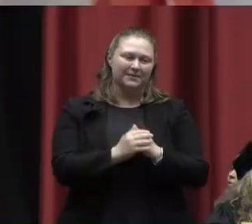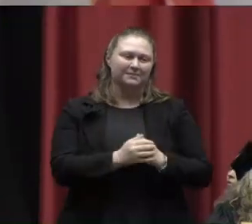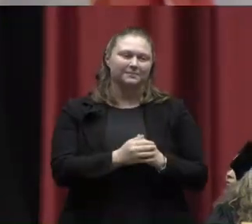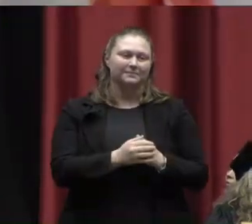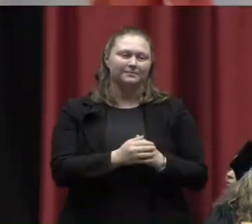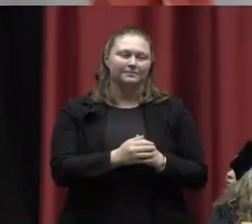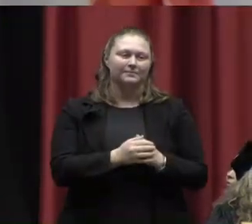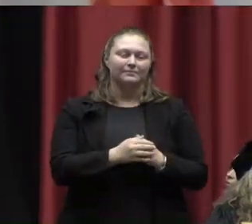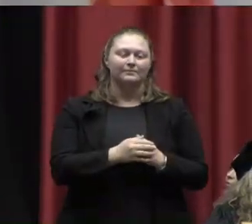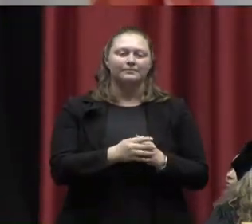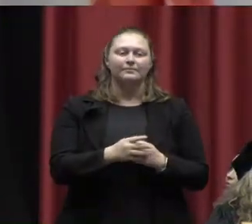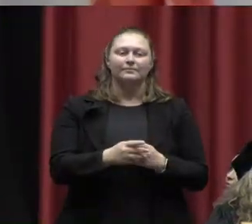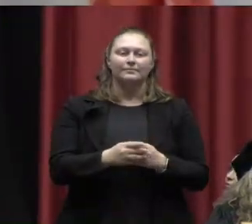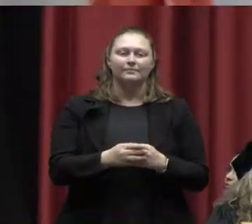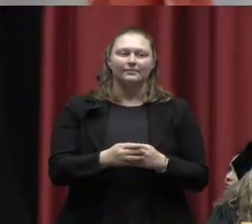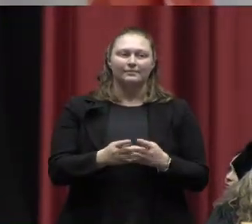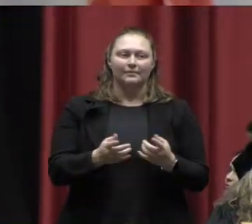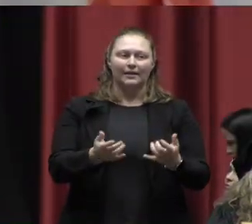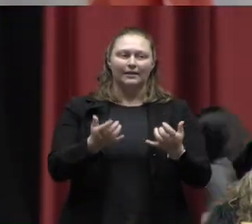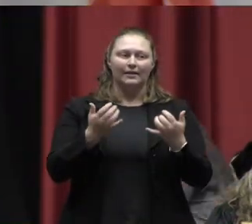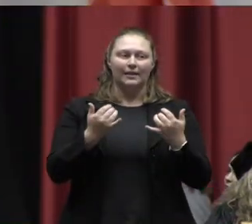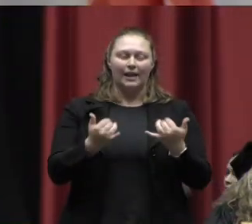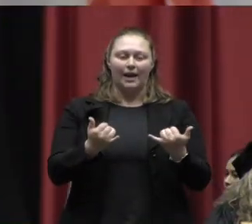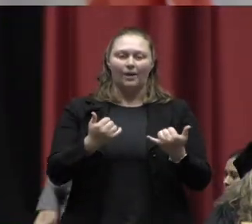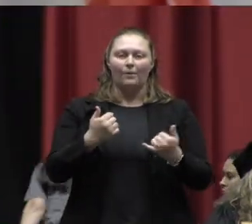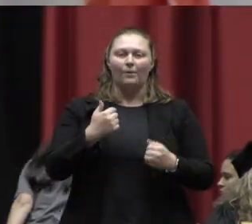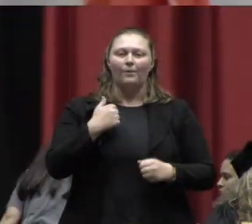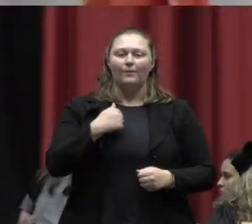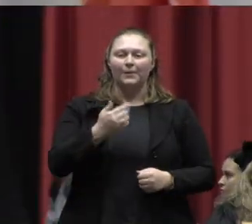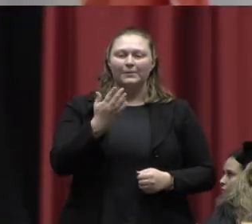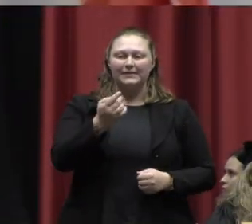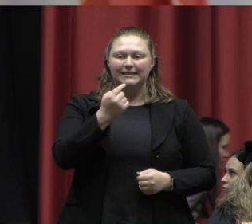Have fun tonight, but please be responsible.